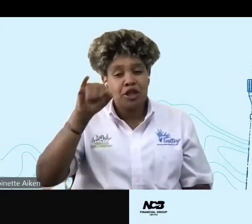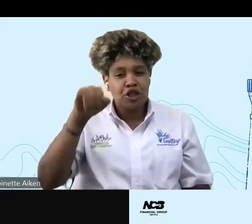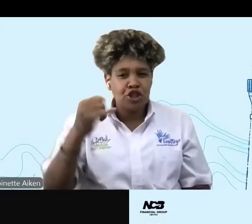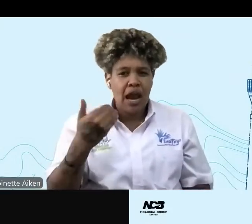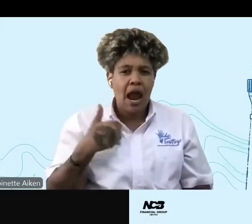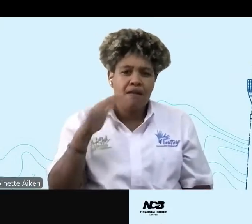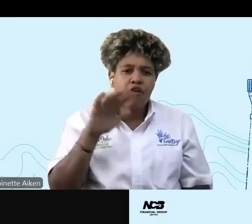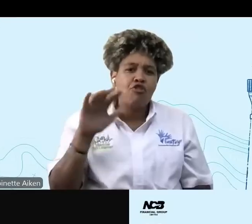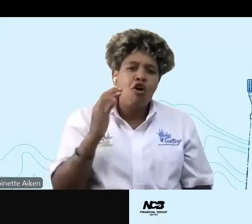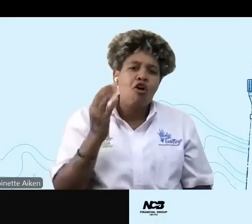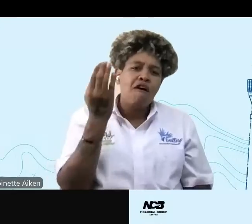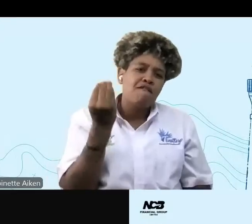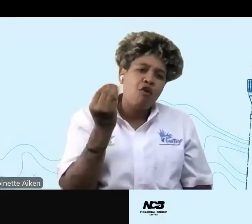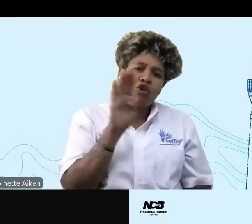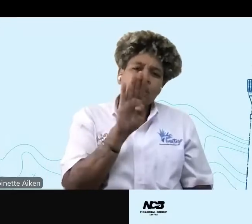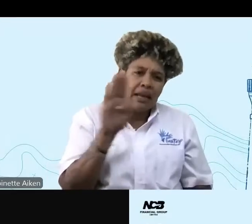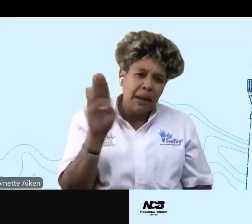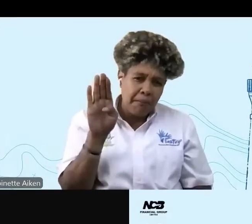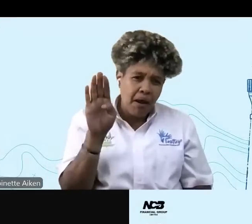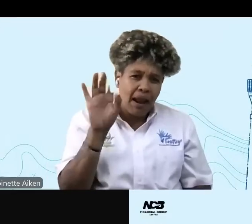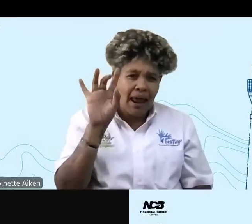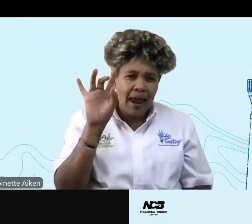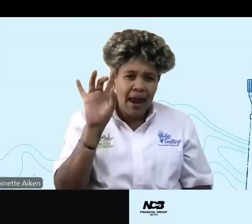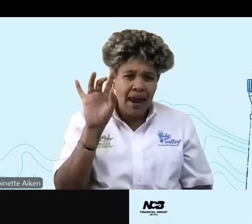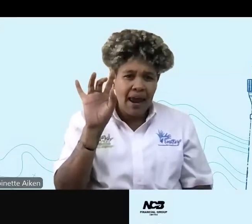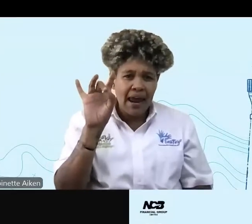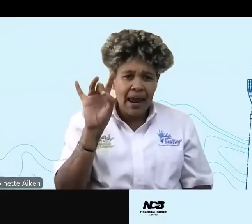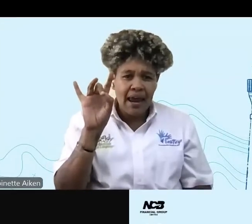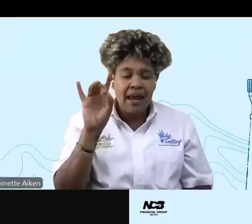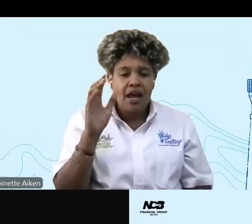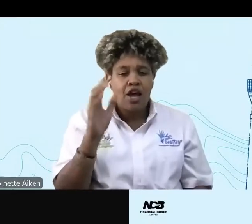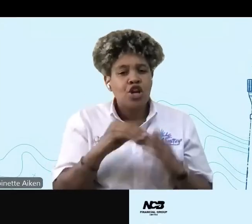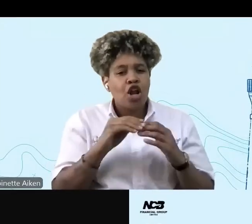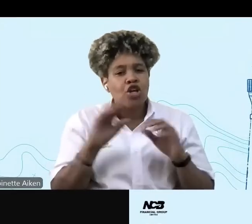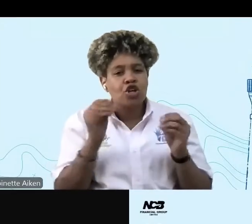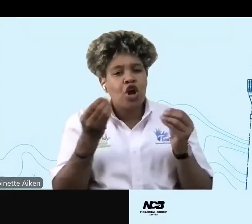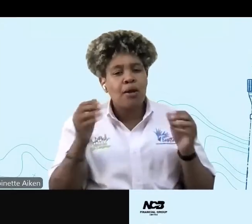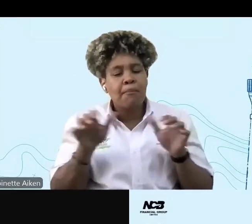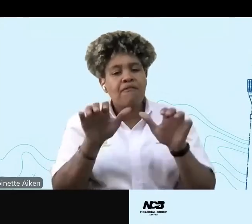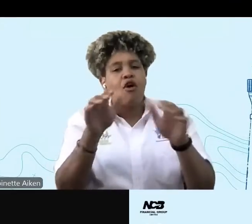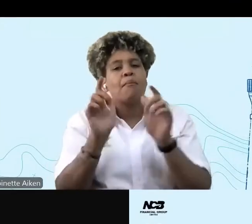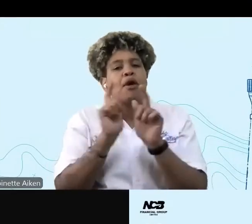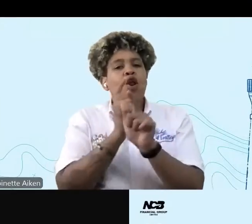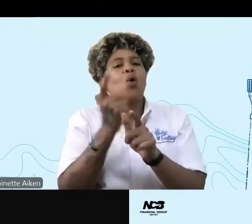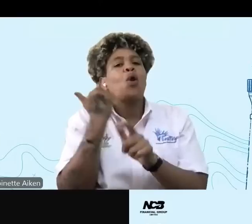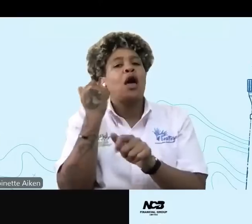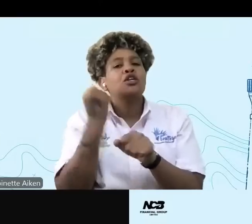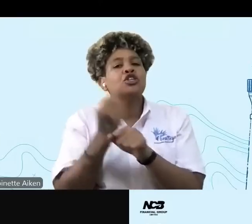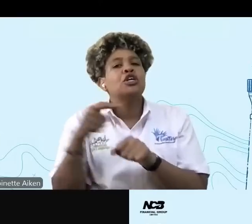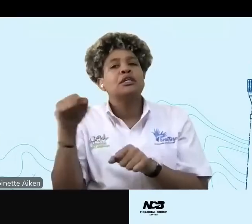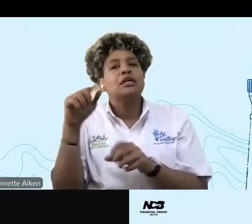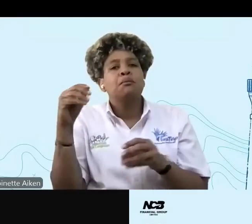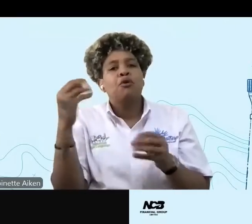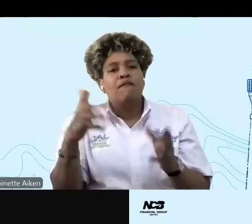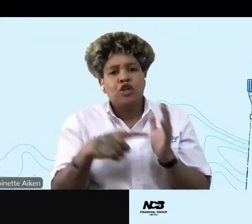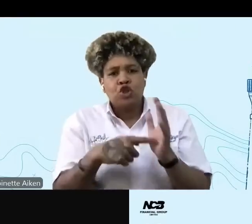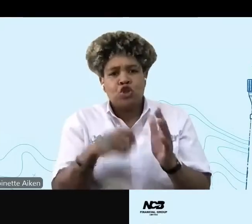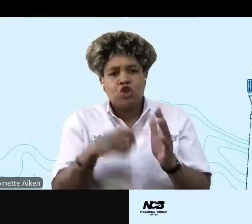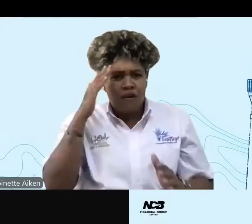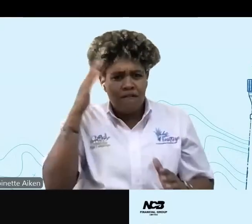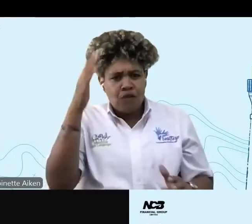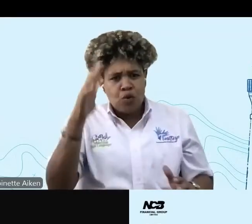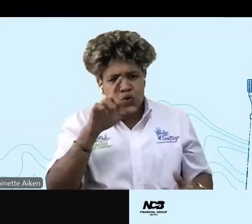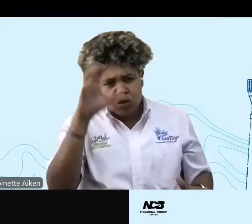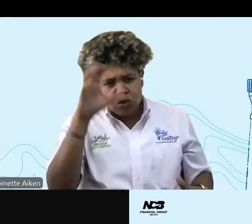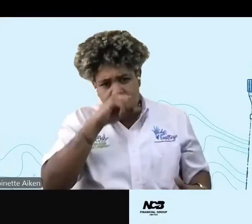around $14 billion in non-performing loans last year, and these provisions reflect future estimates